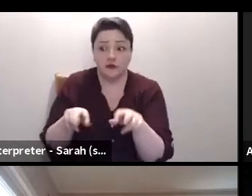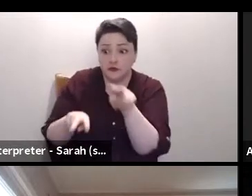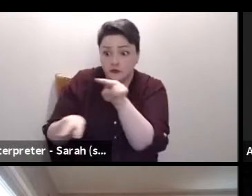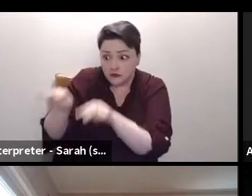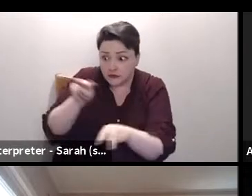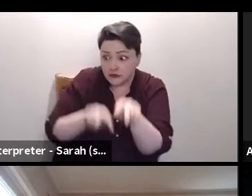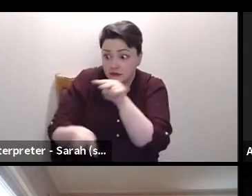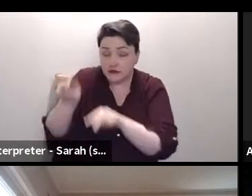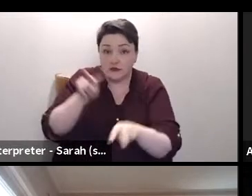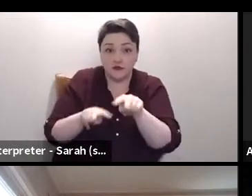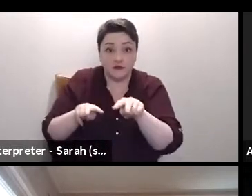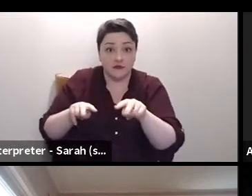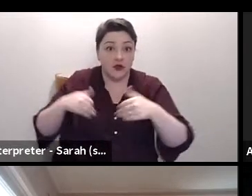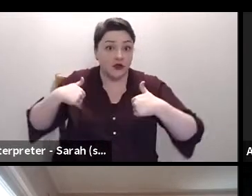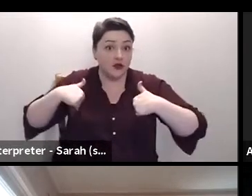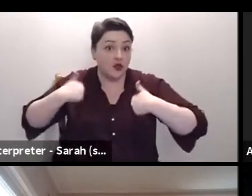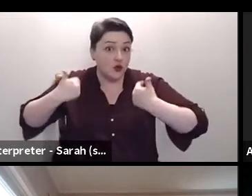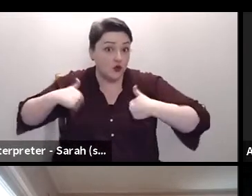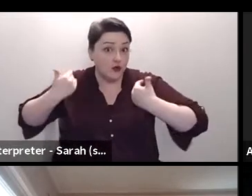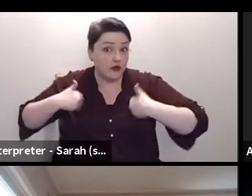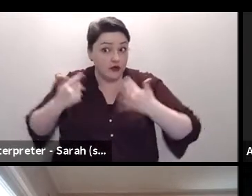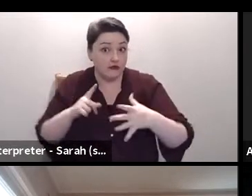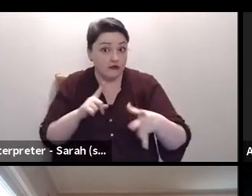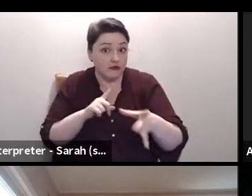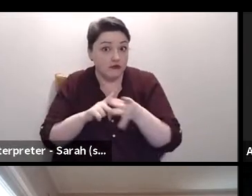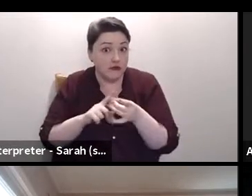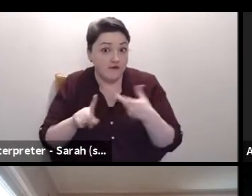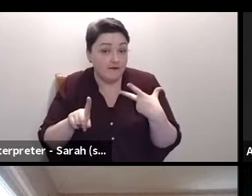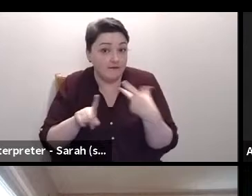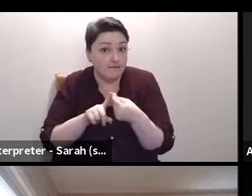these vaccines. We should have enough data,